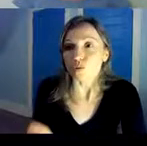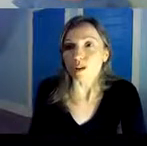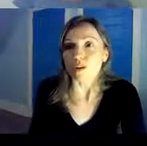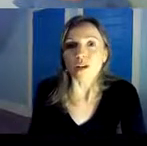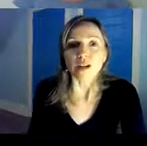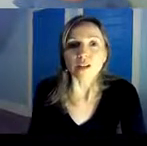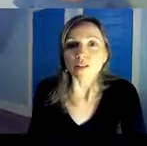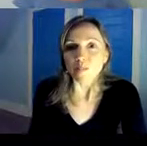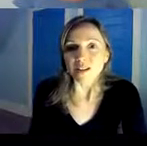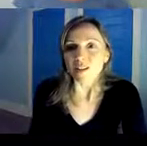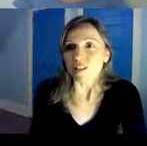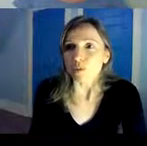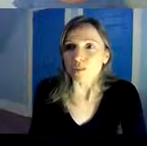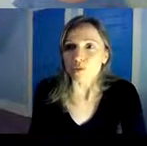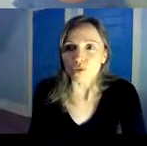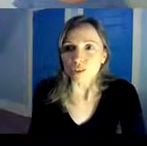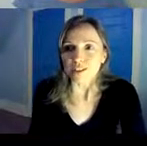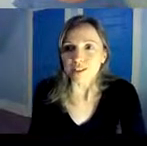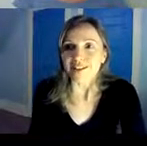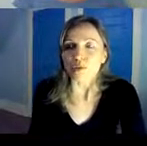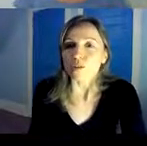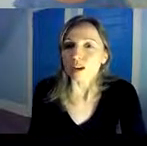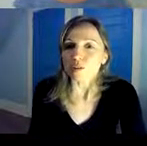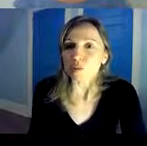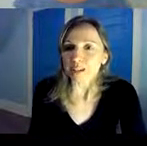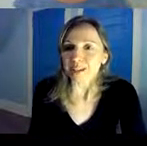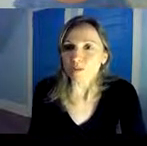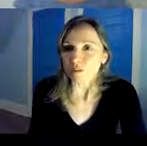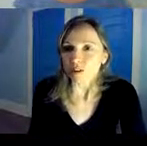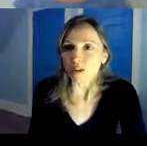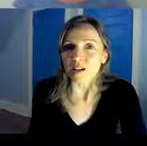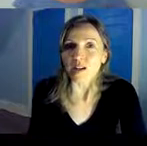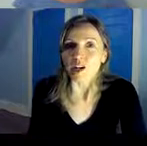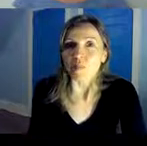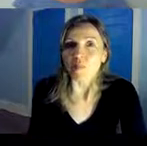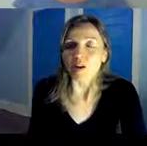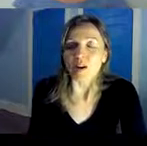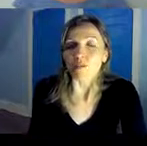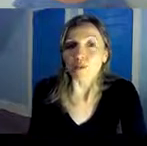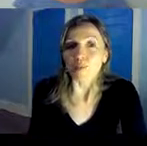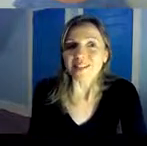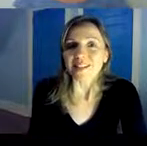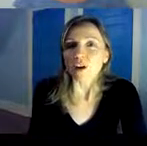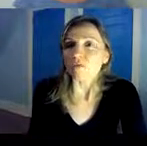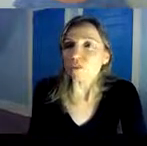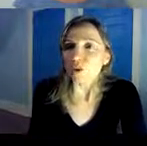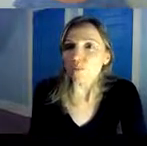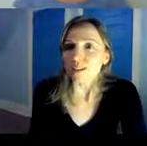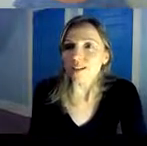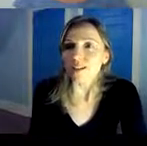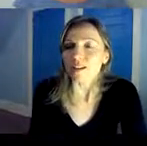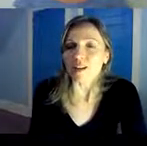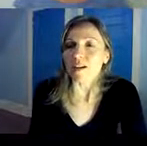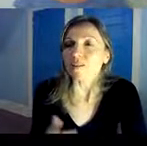in Toronto. It's not because that's a particularly nutritious or desirable plant, far from it, food, but it's often the